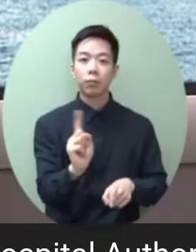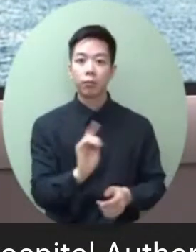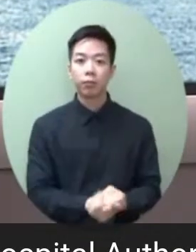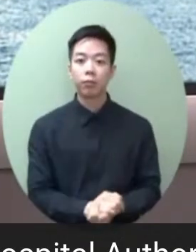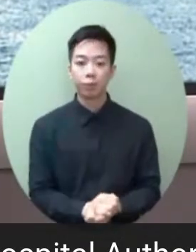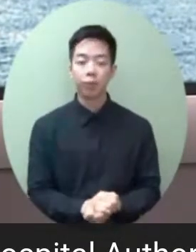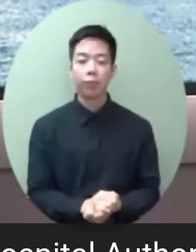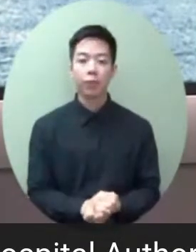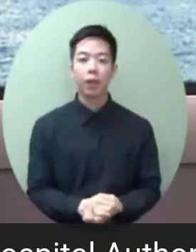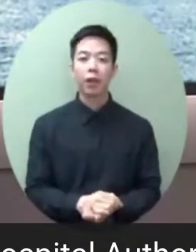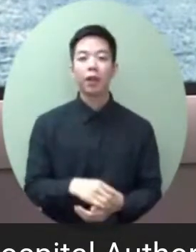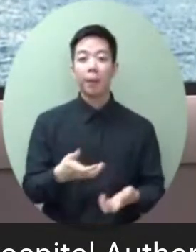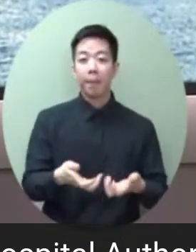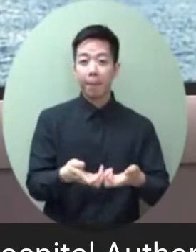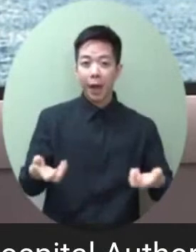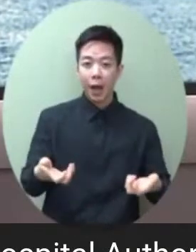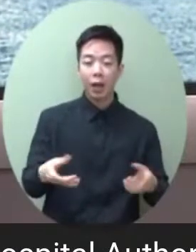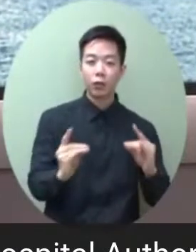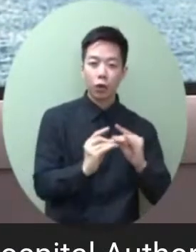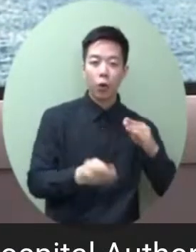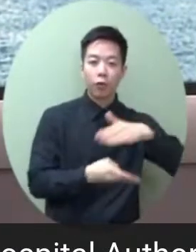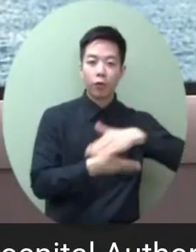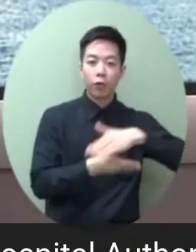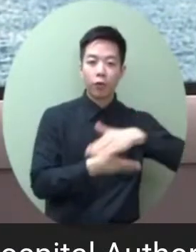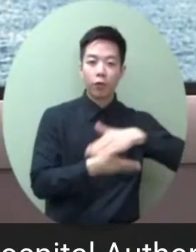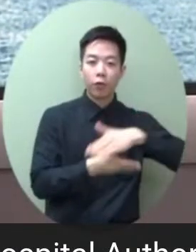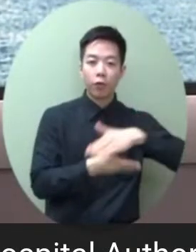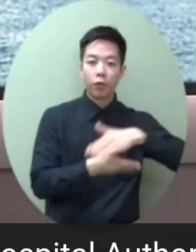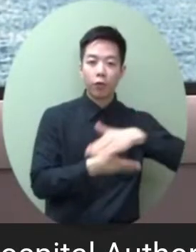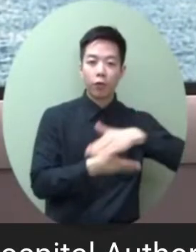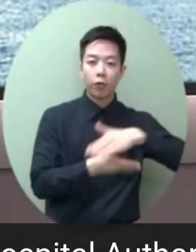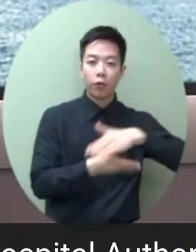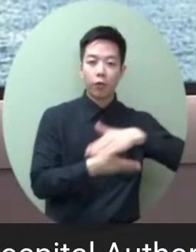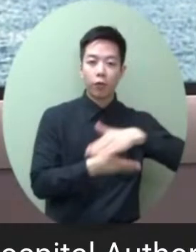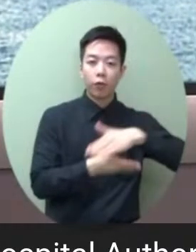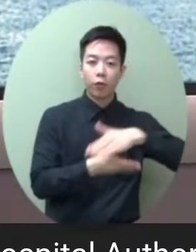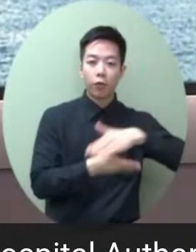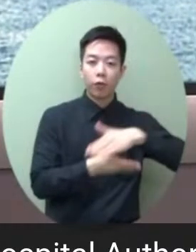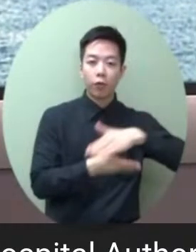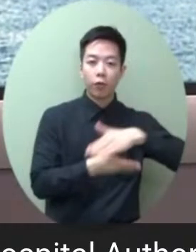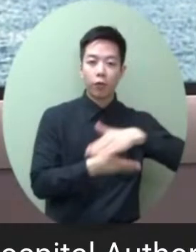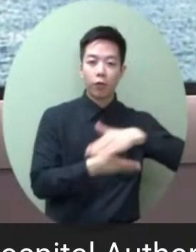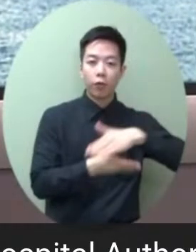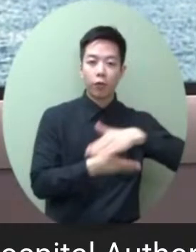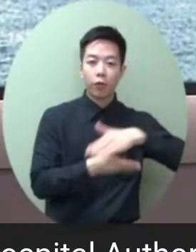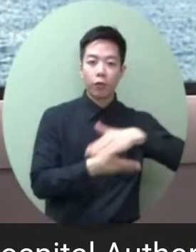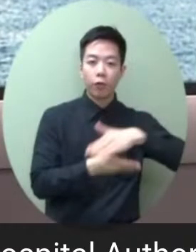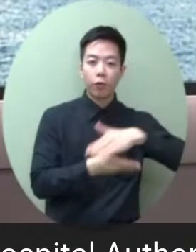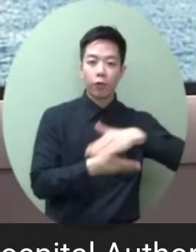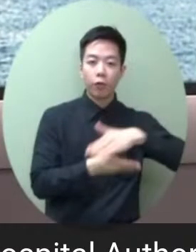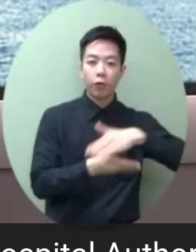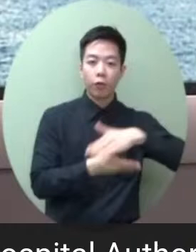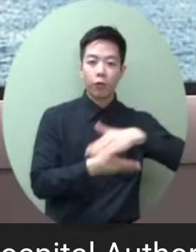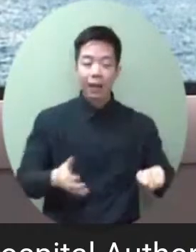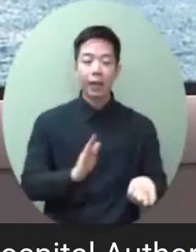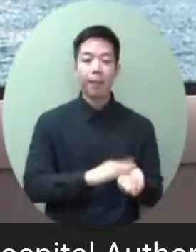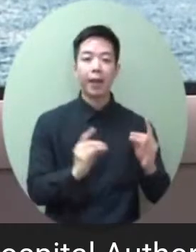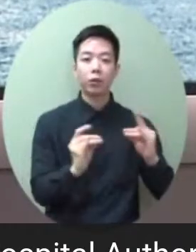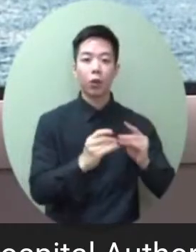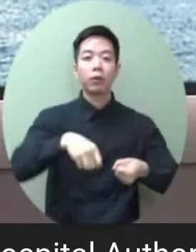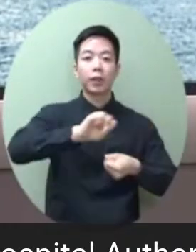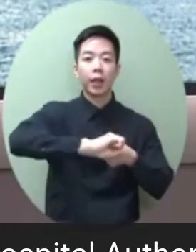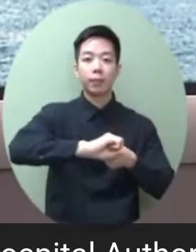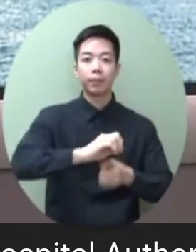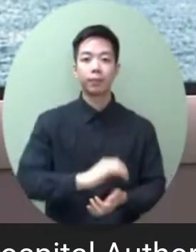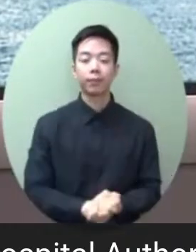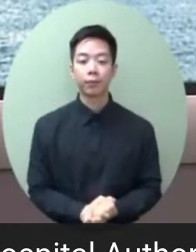with the government to add more isolation facilities so that we can add the number of